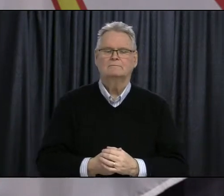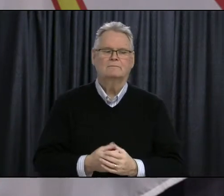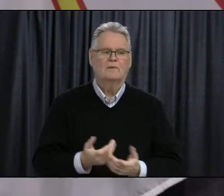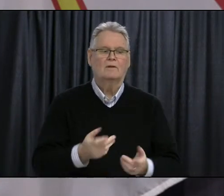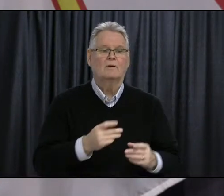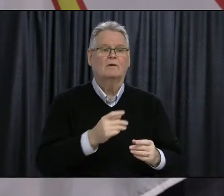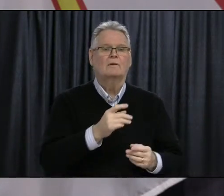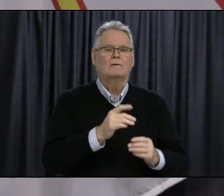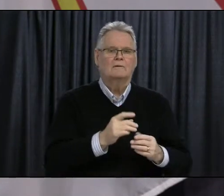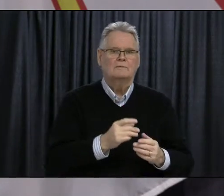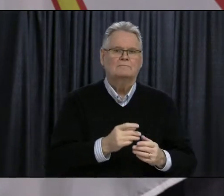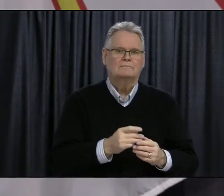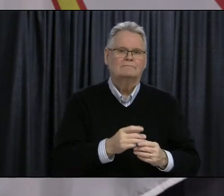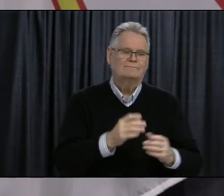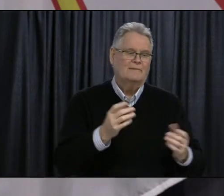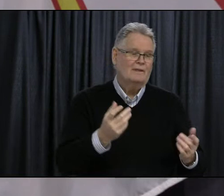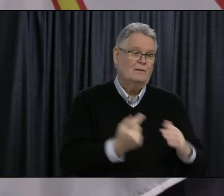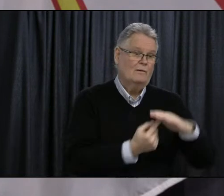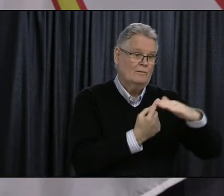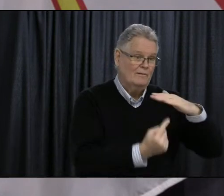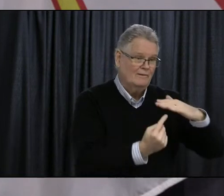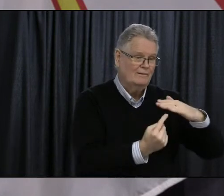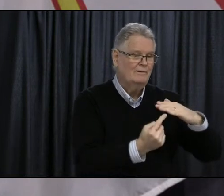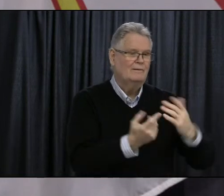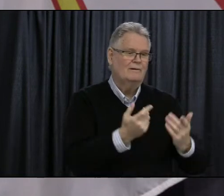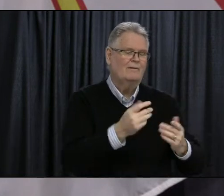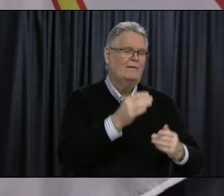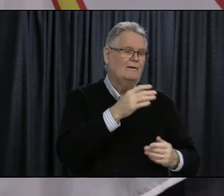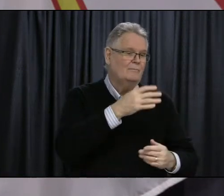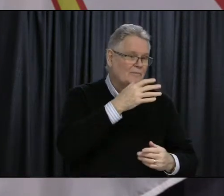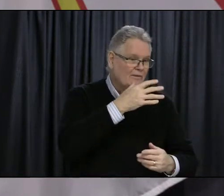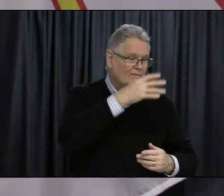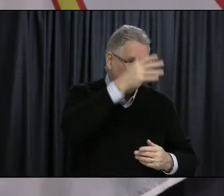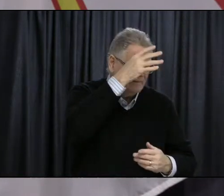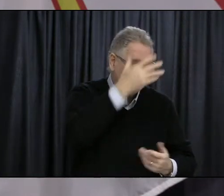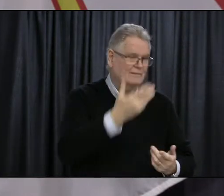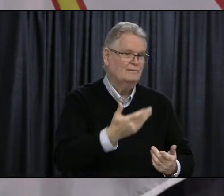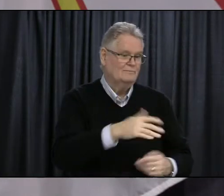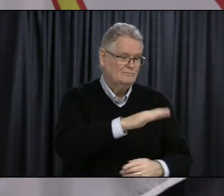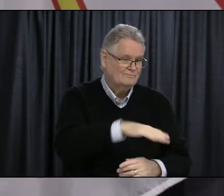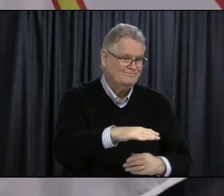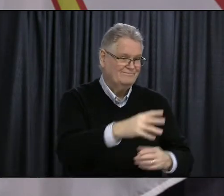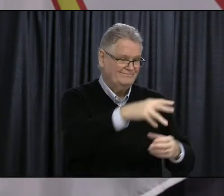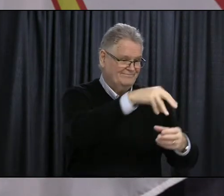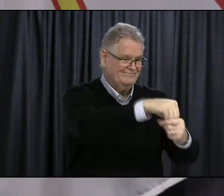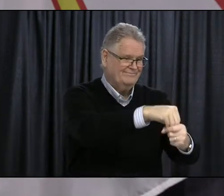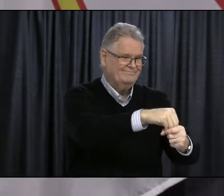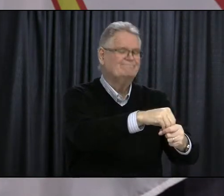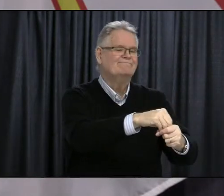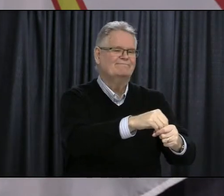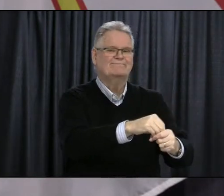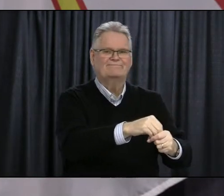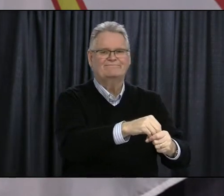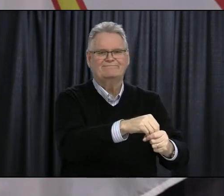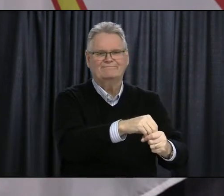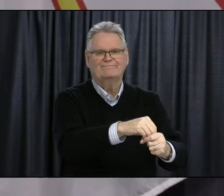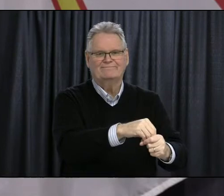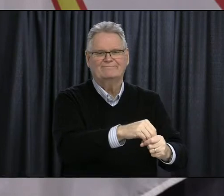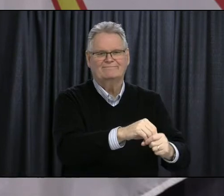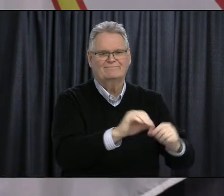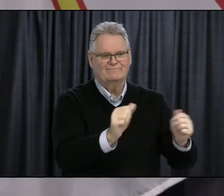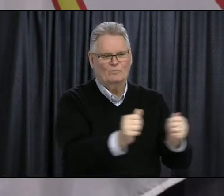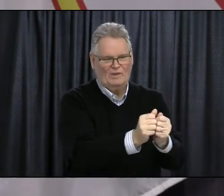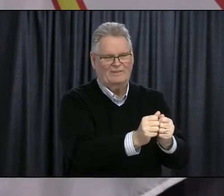have to isolate, but generally speaking, it's just contacts of cases who have to isolate or quarantine.